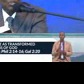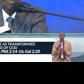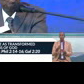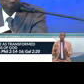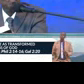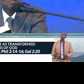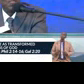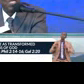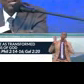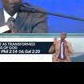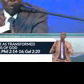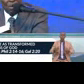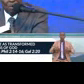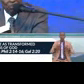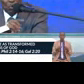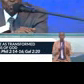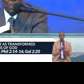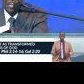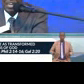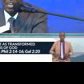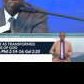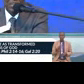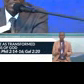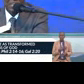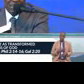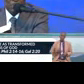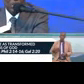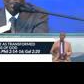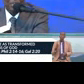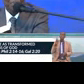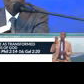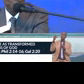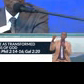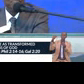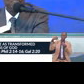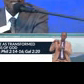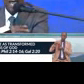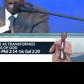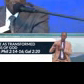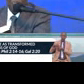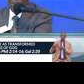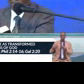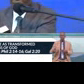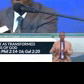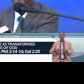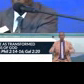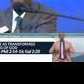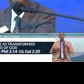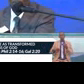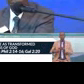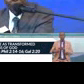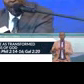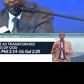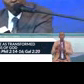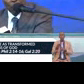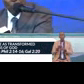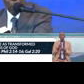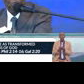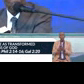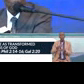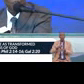You give your life to Christ, and he comes to live inside you. And from that